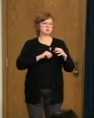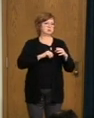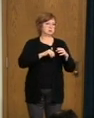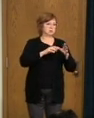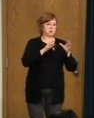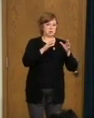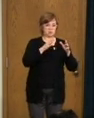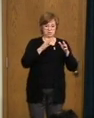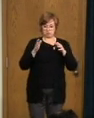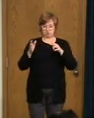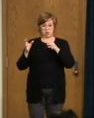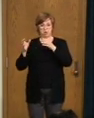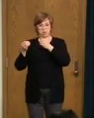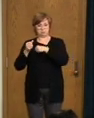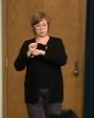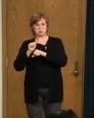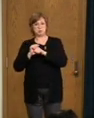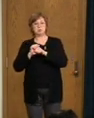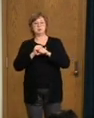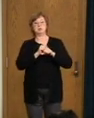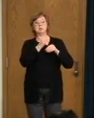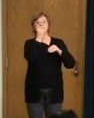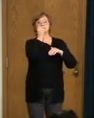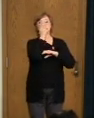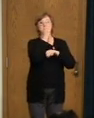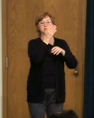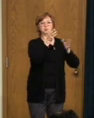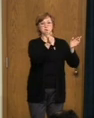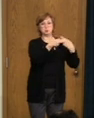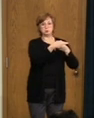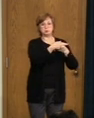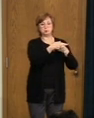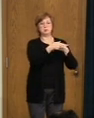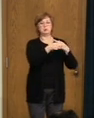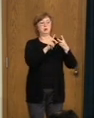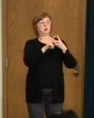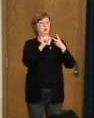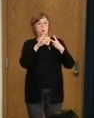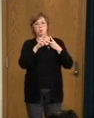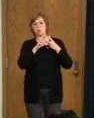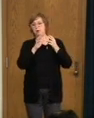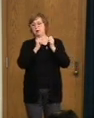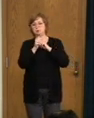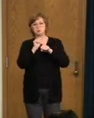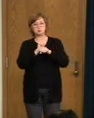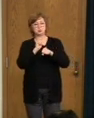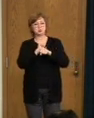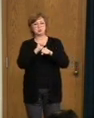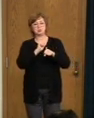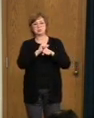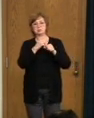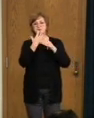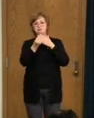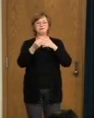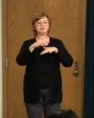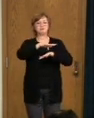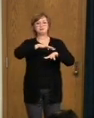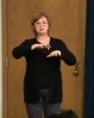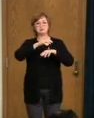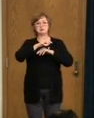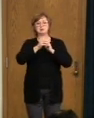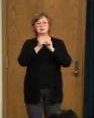work, or just, interacting with friends and family and colleagues. So again, some cautions around how we interact.